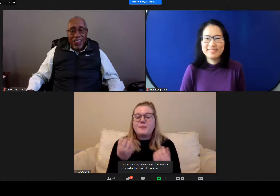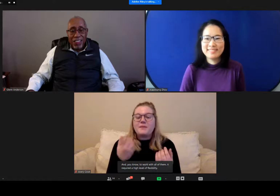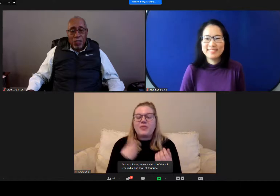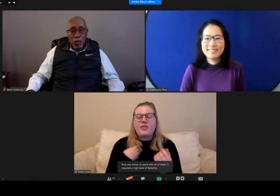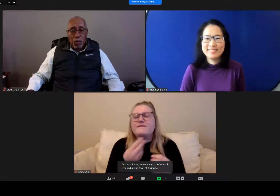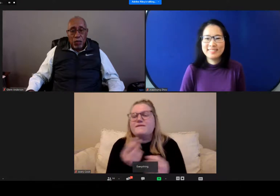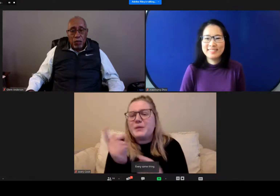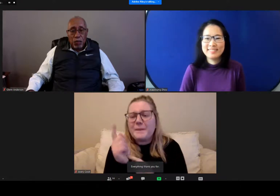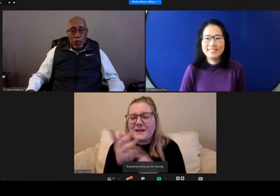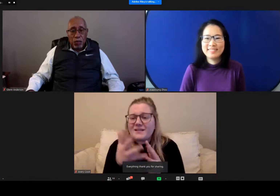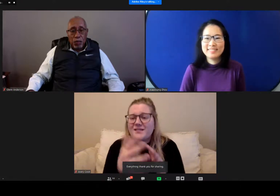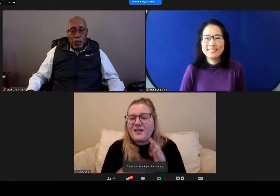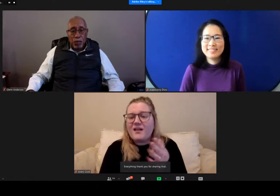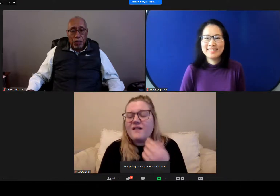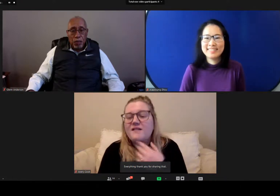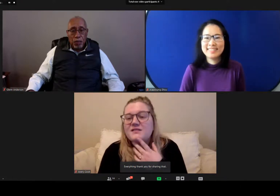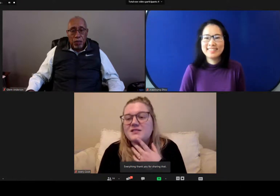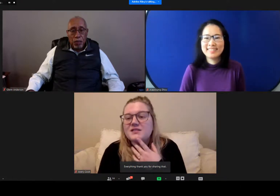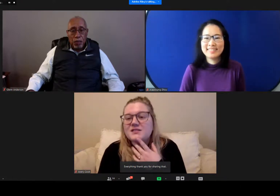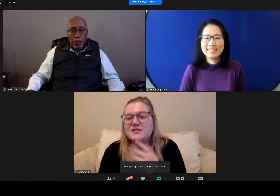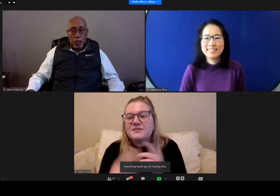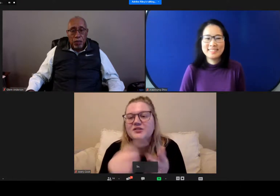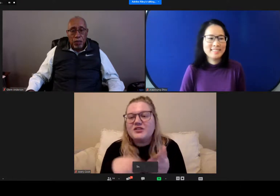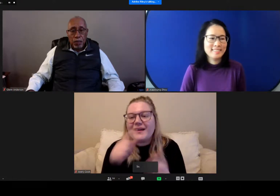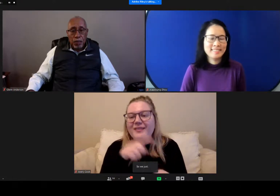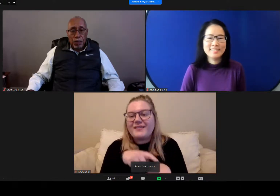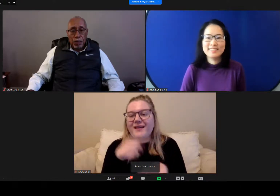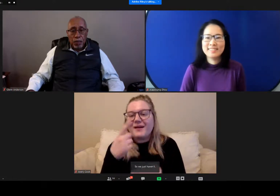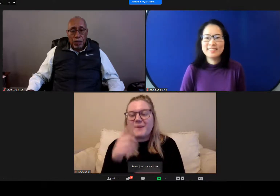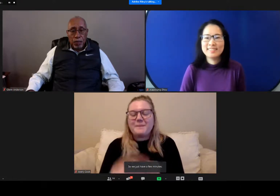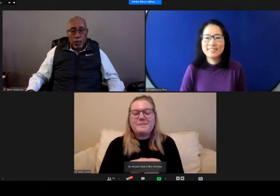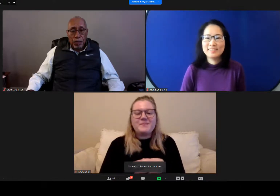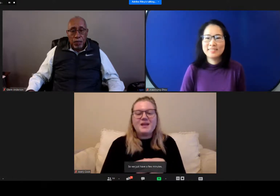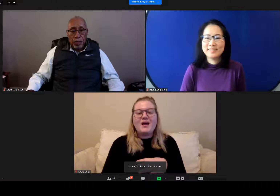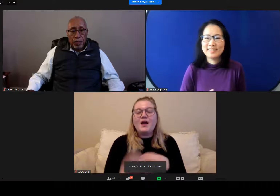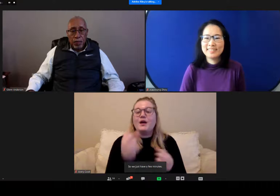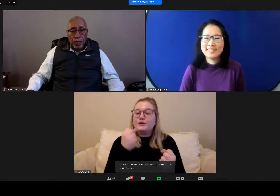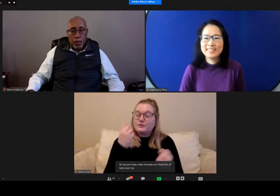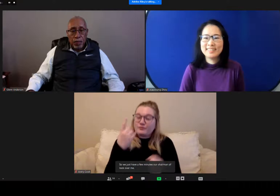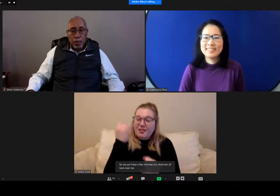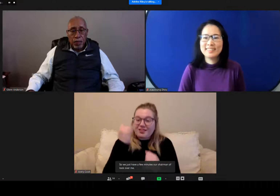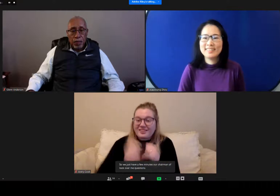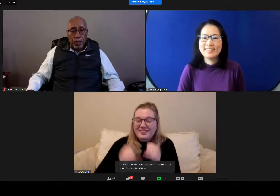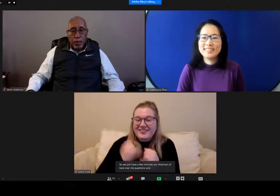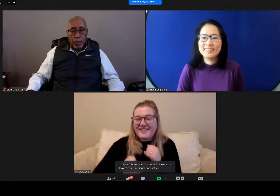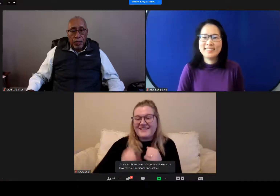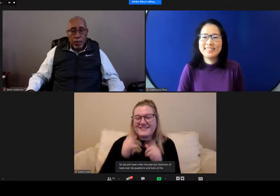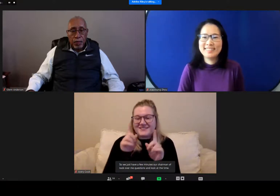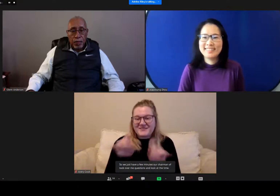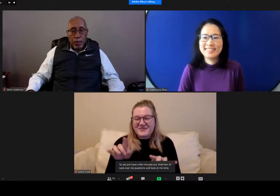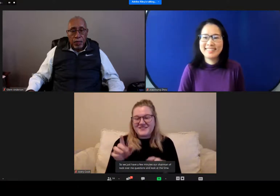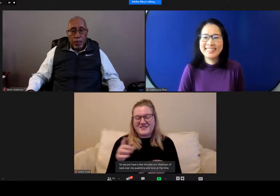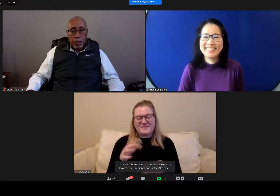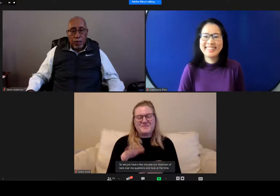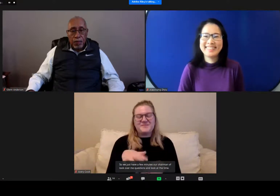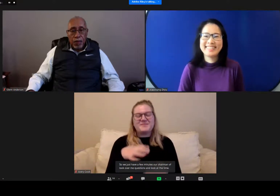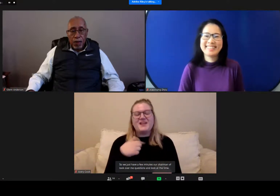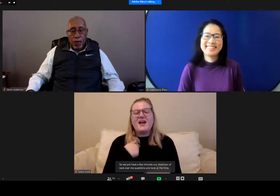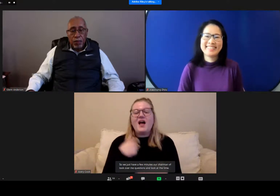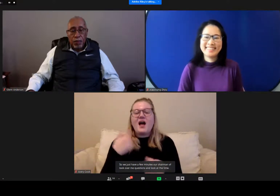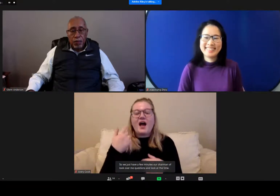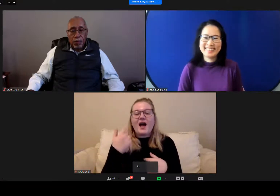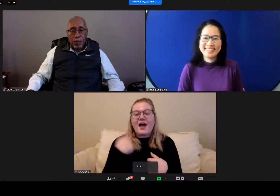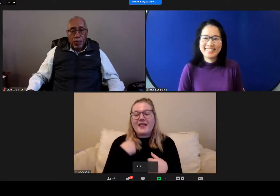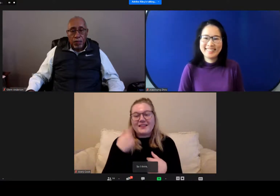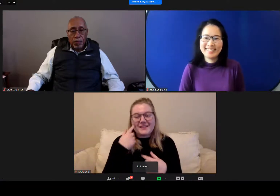Avery saying, thank you for sharing that. So we just have a few minutes left here. I'm going to look over my questions and look at the time.